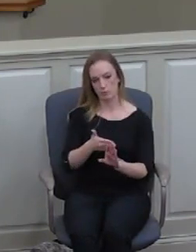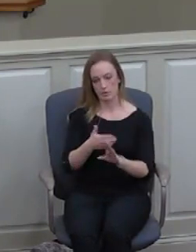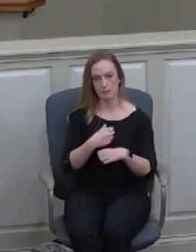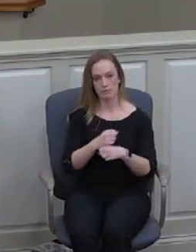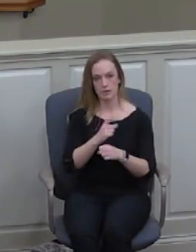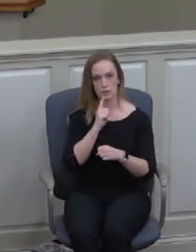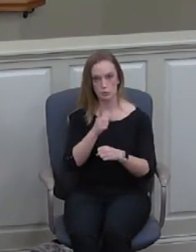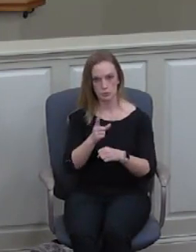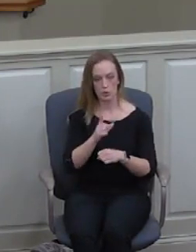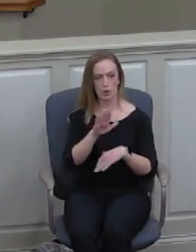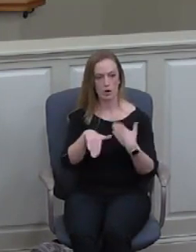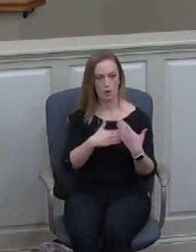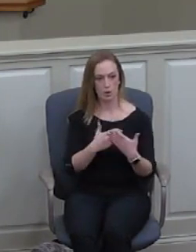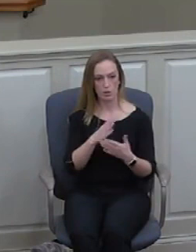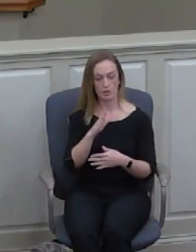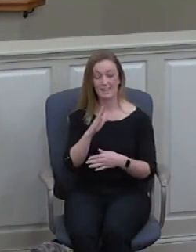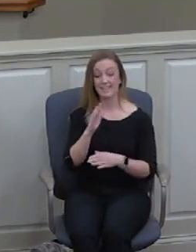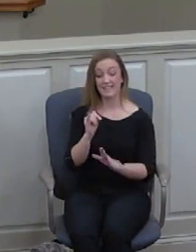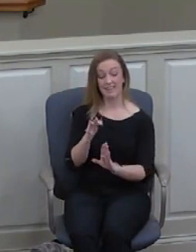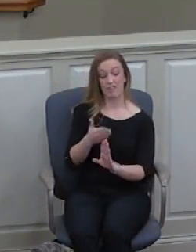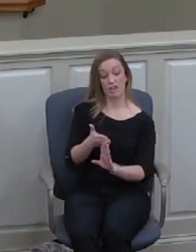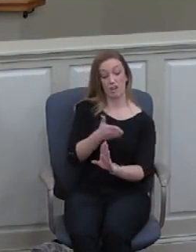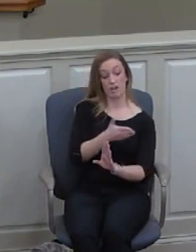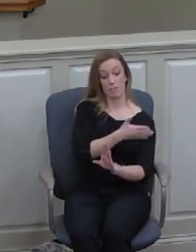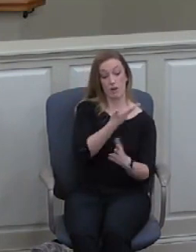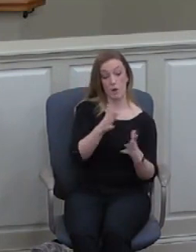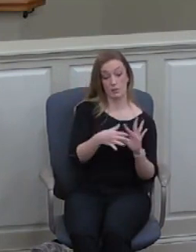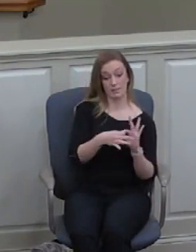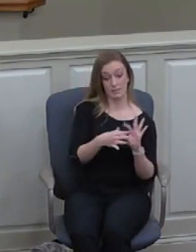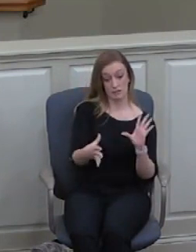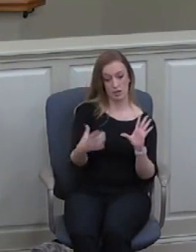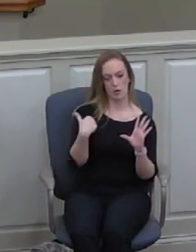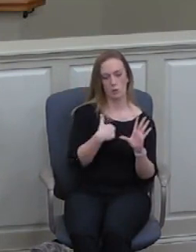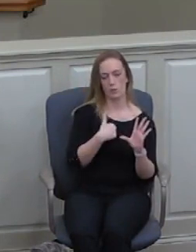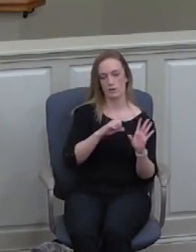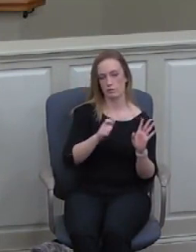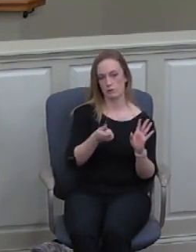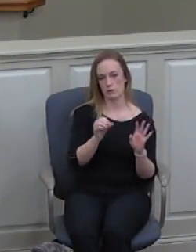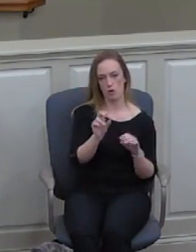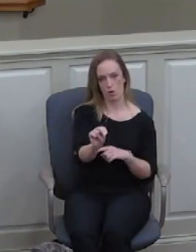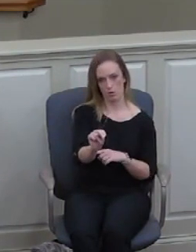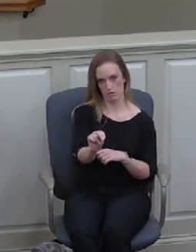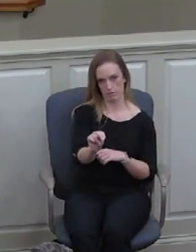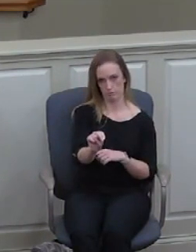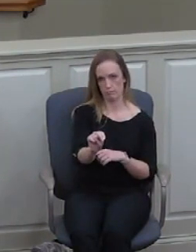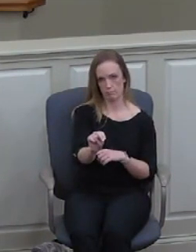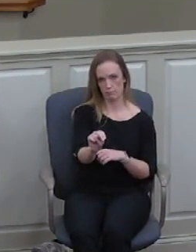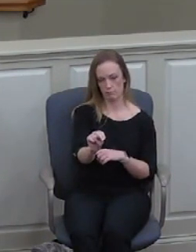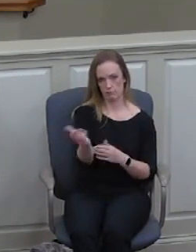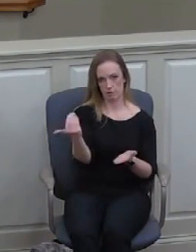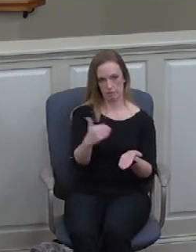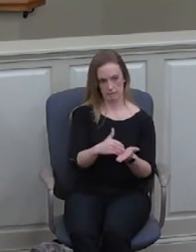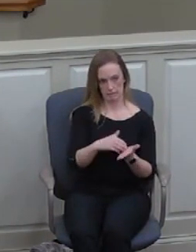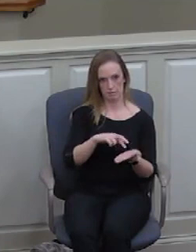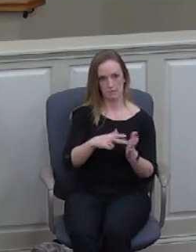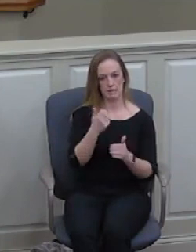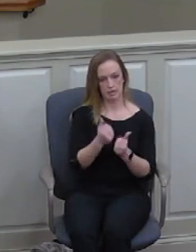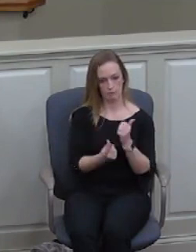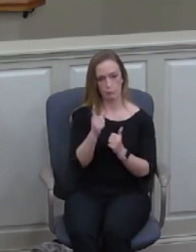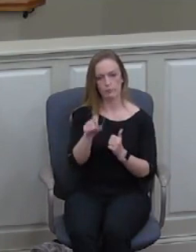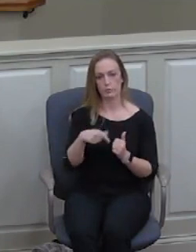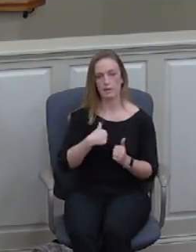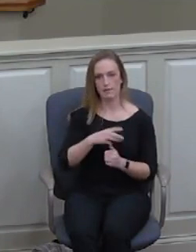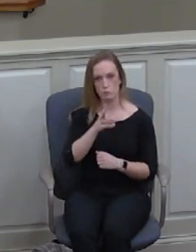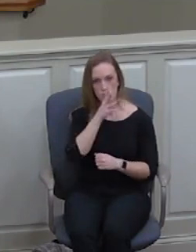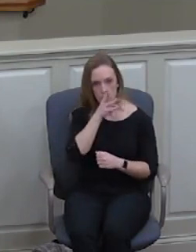turning back on those utilities to anyone that's been disconnected in the height of this pandemic. So the city